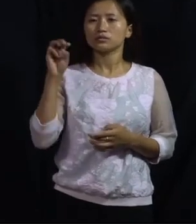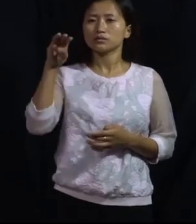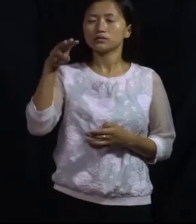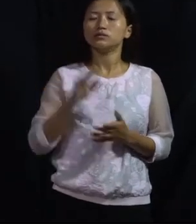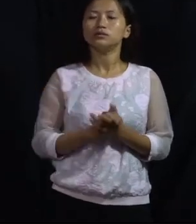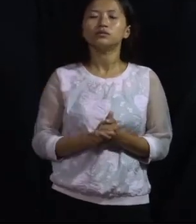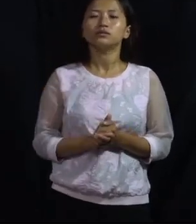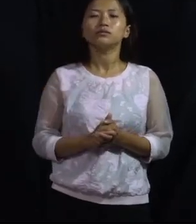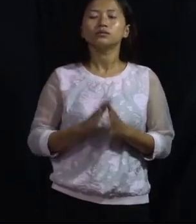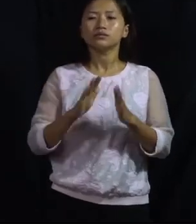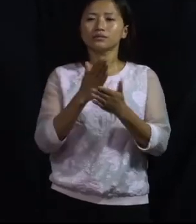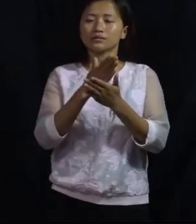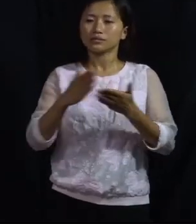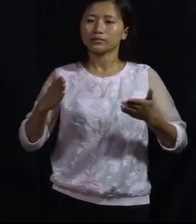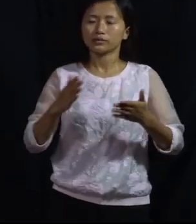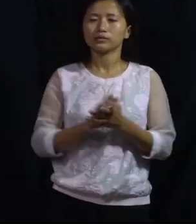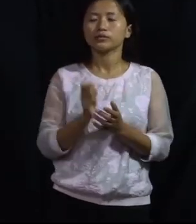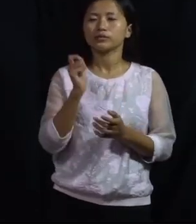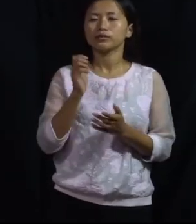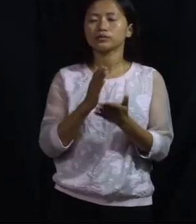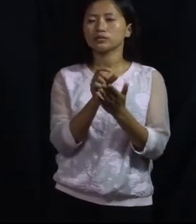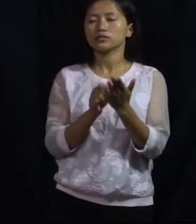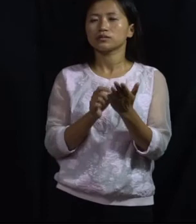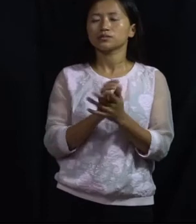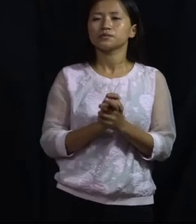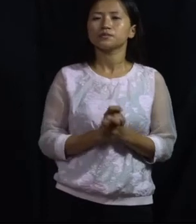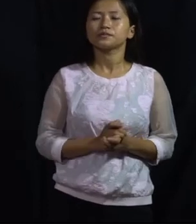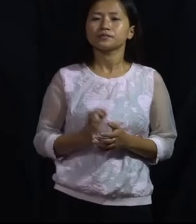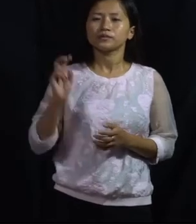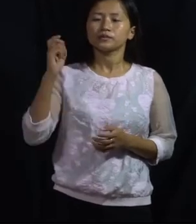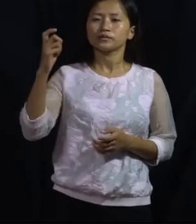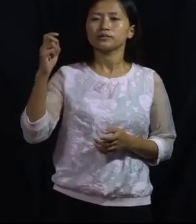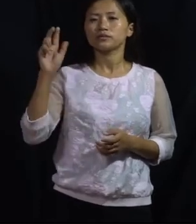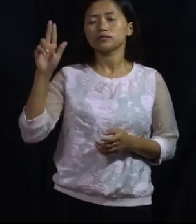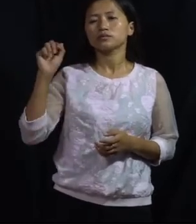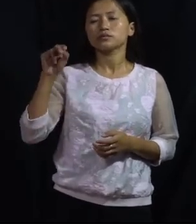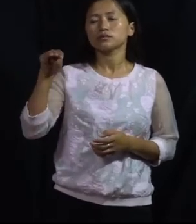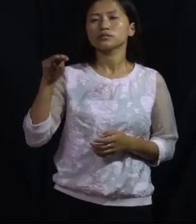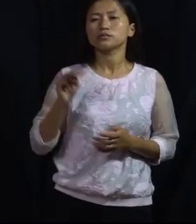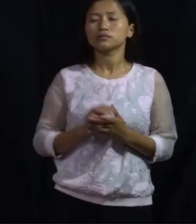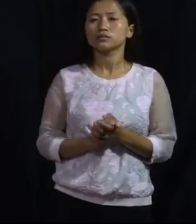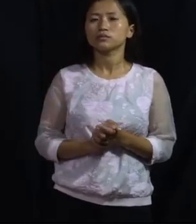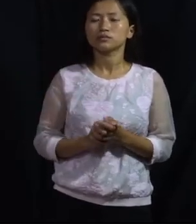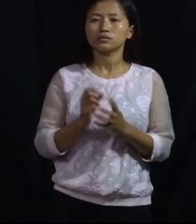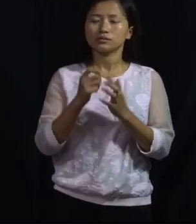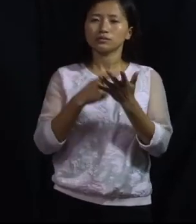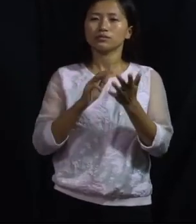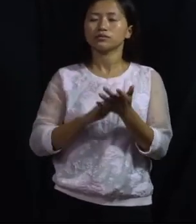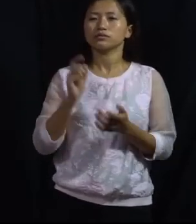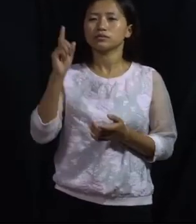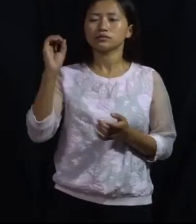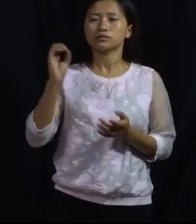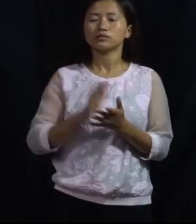will have a separate working notes. Debtors was 78,000, so there was a provision of